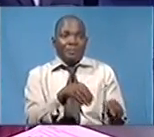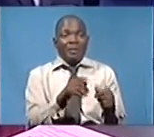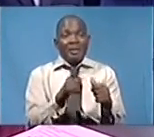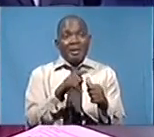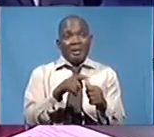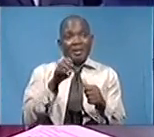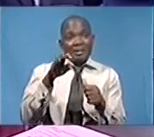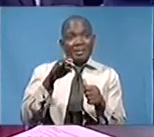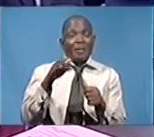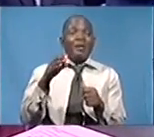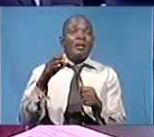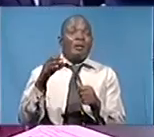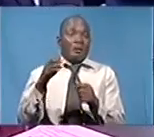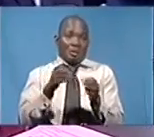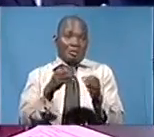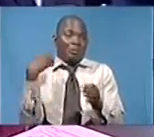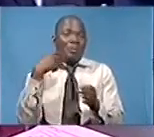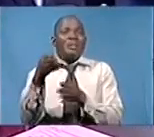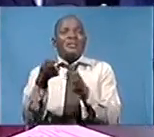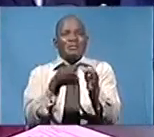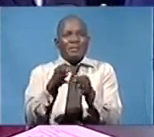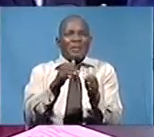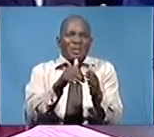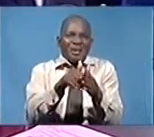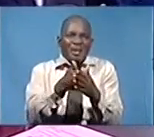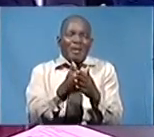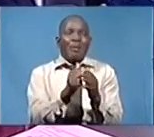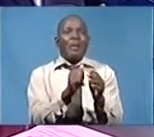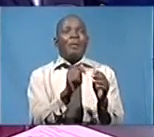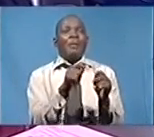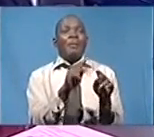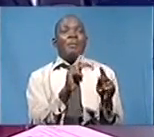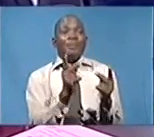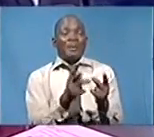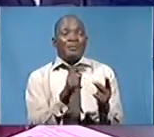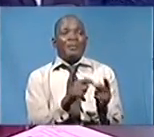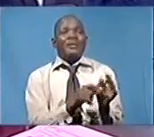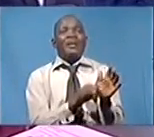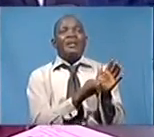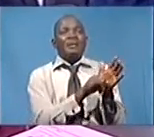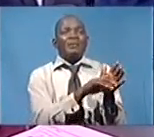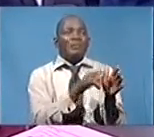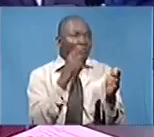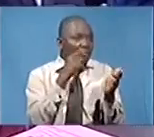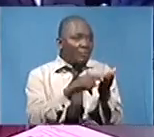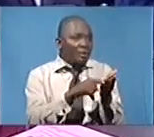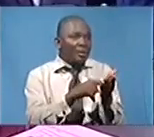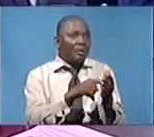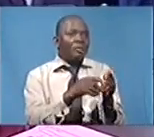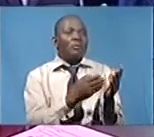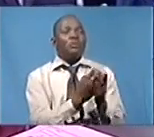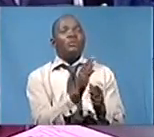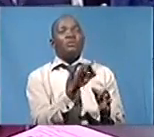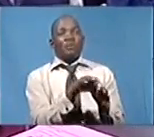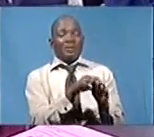took the court through the processes by which a party is identified for purposes of voting. And